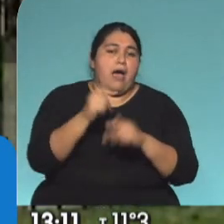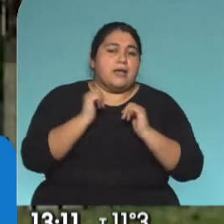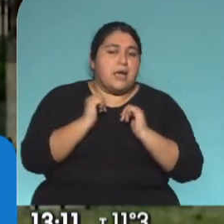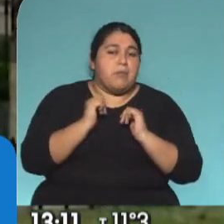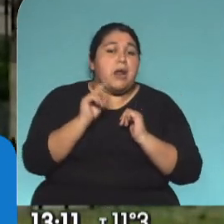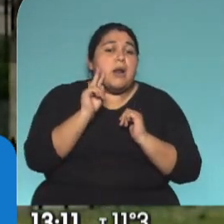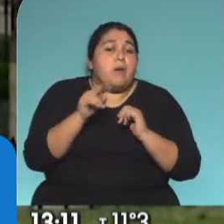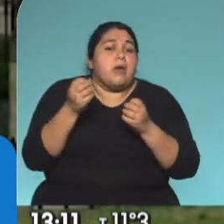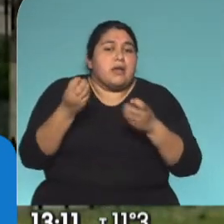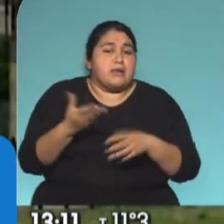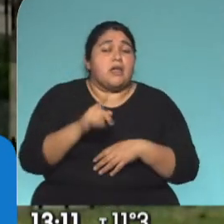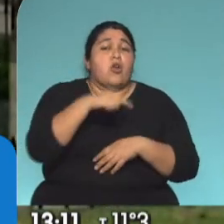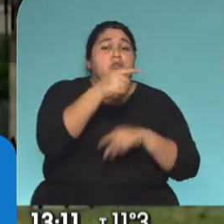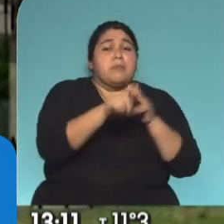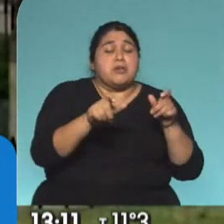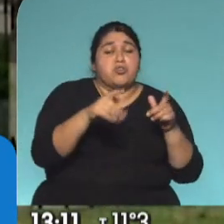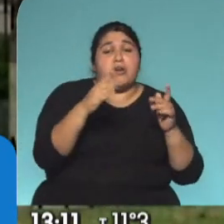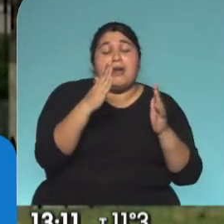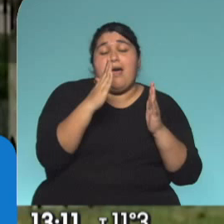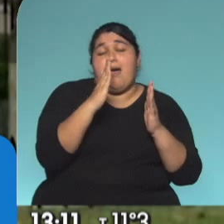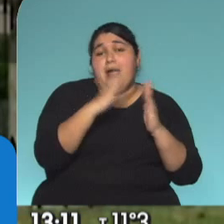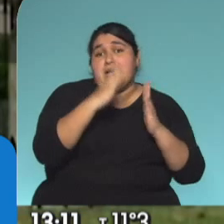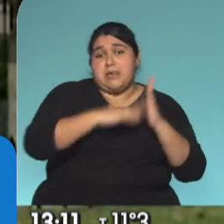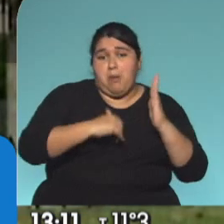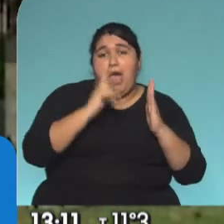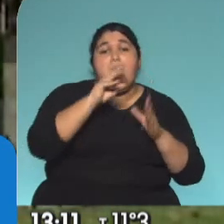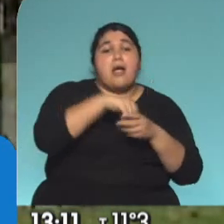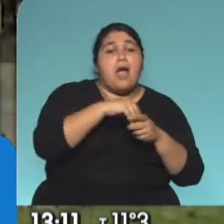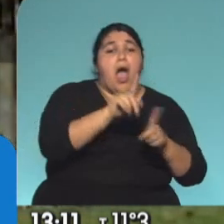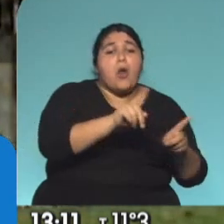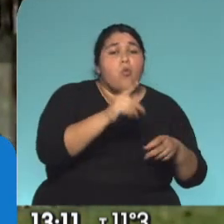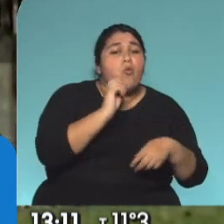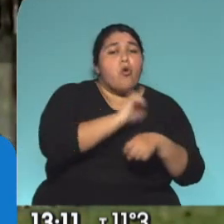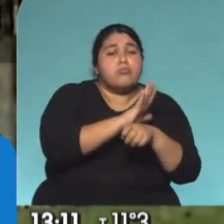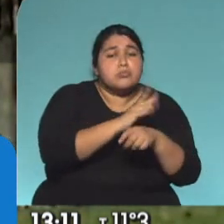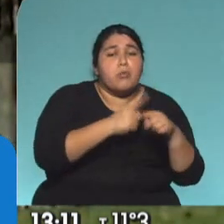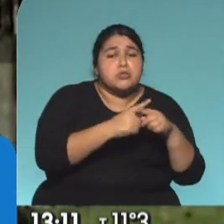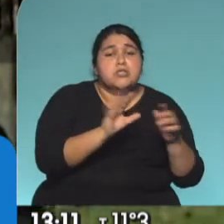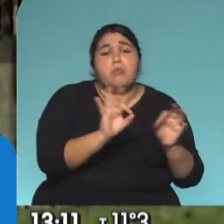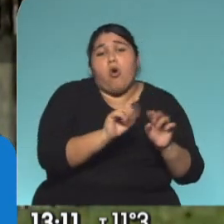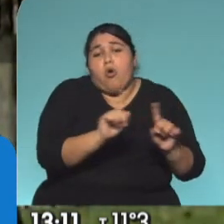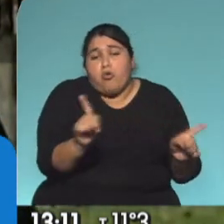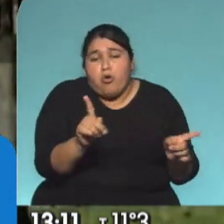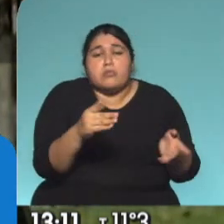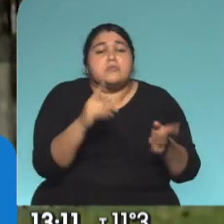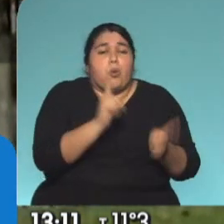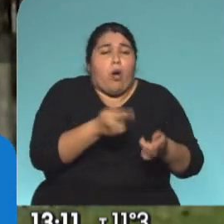expect that as this virus continues to go on, other people in the White House will certainly